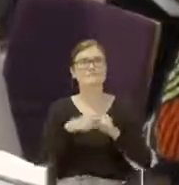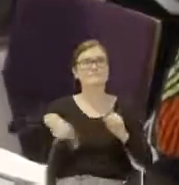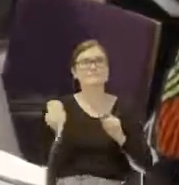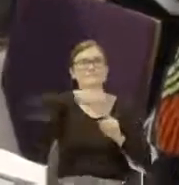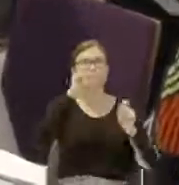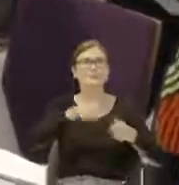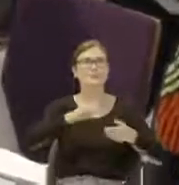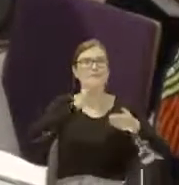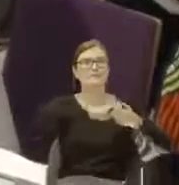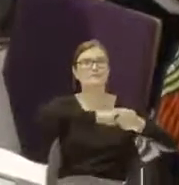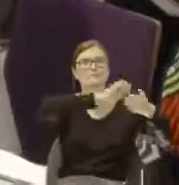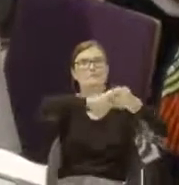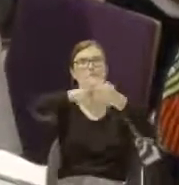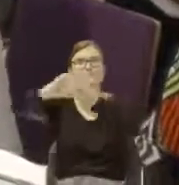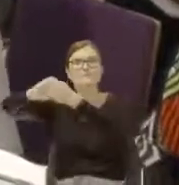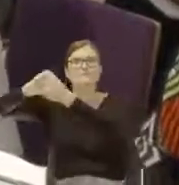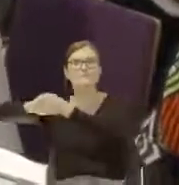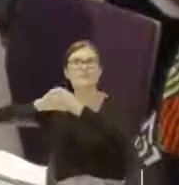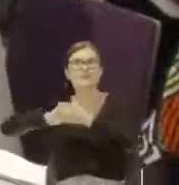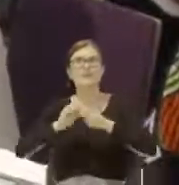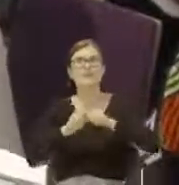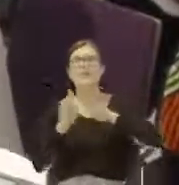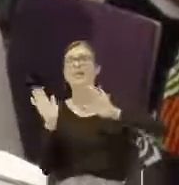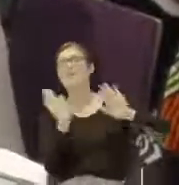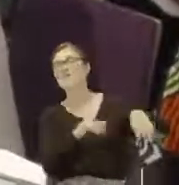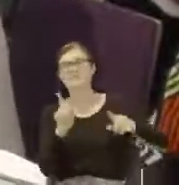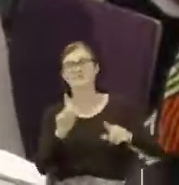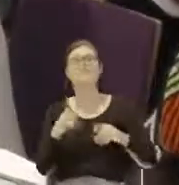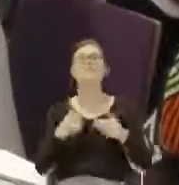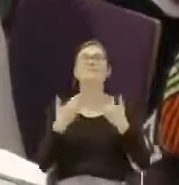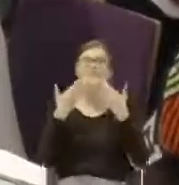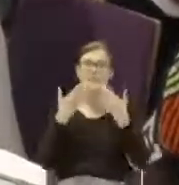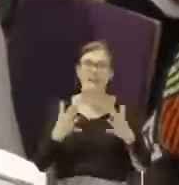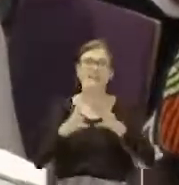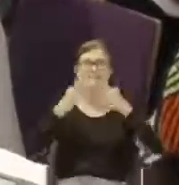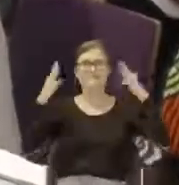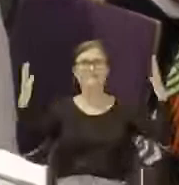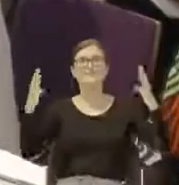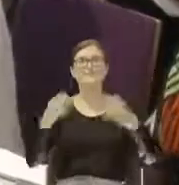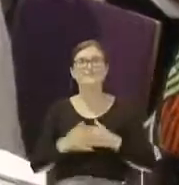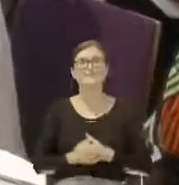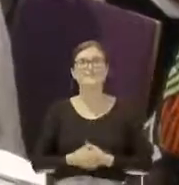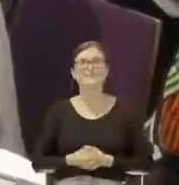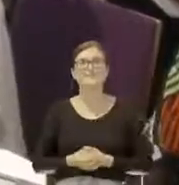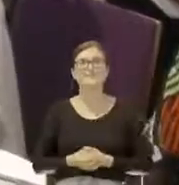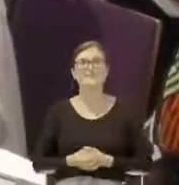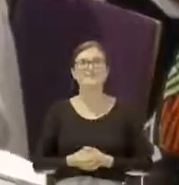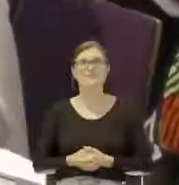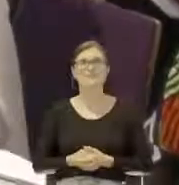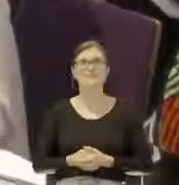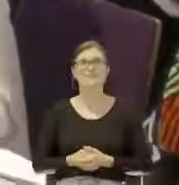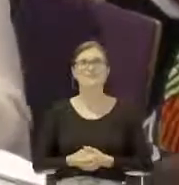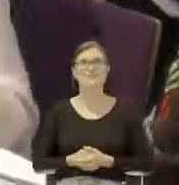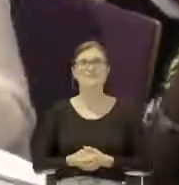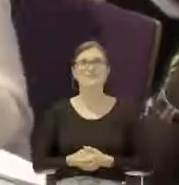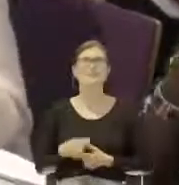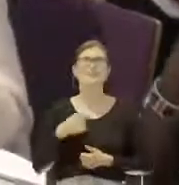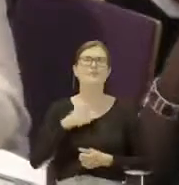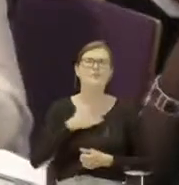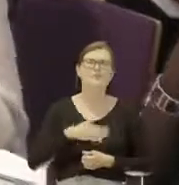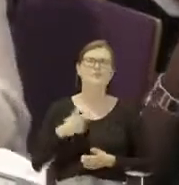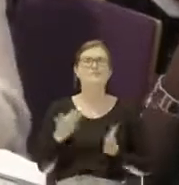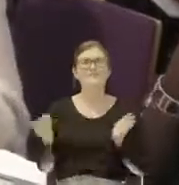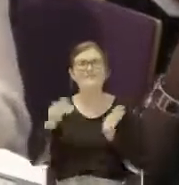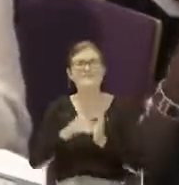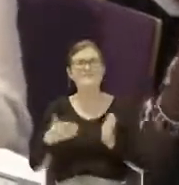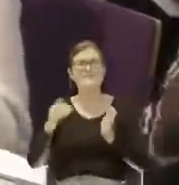Thank you very much, Adriana. I always say that our partnership holds us accountable as local and regional governments. That is something that we need